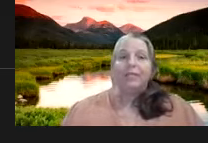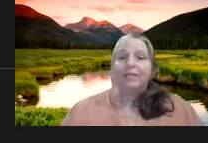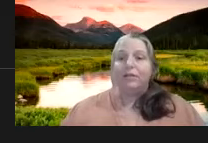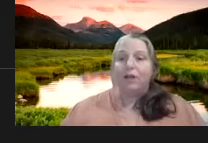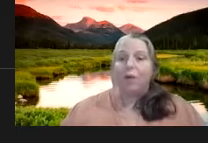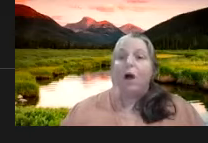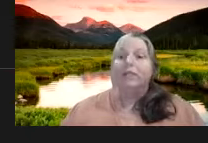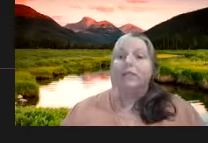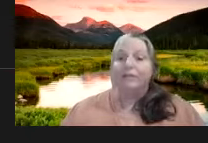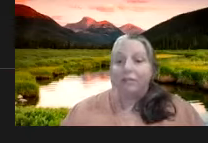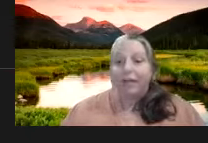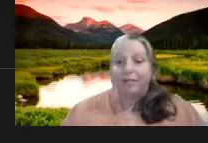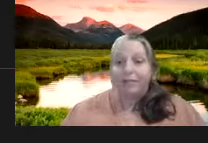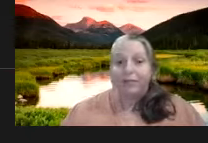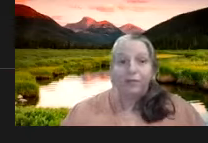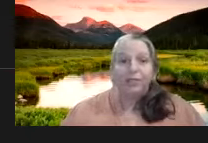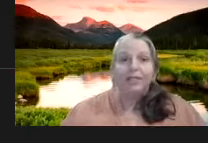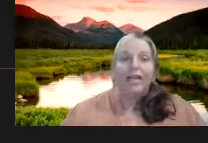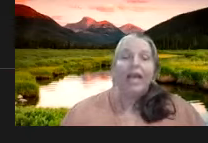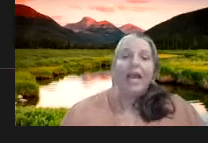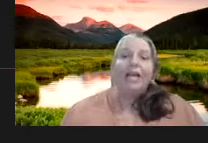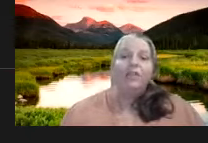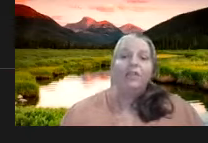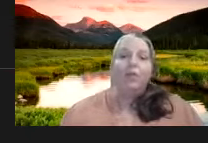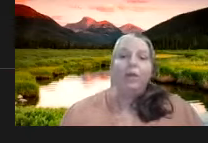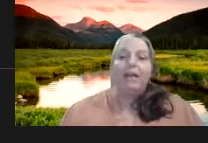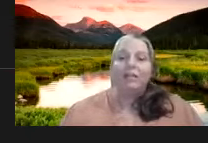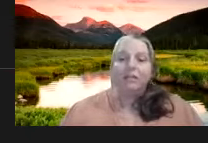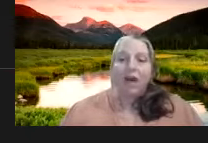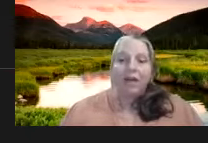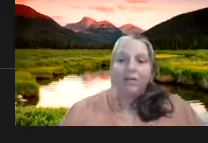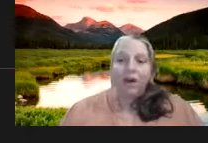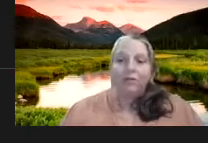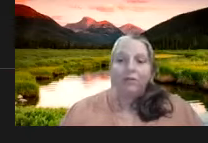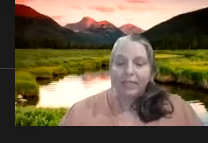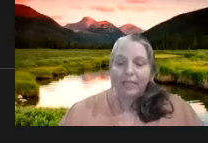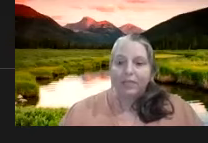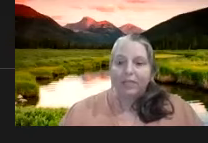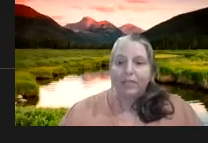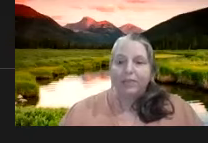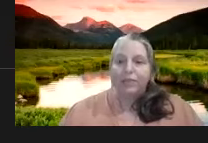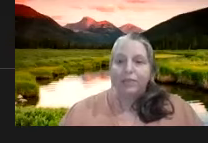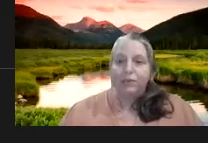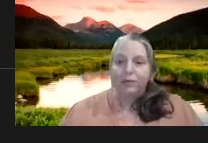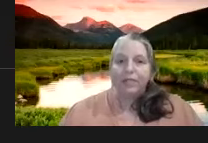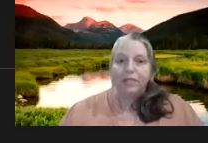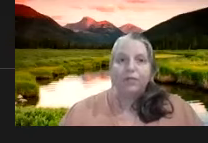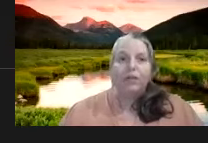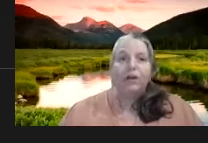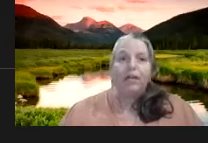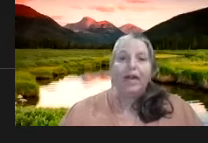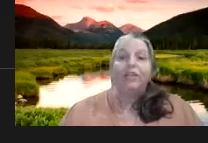what we considered quality of life solutions. And so we had a lot of conversation in the